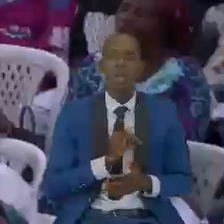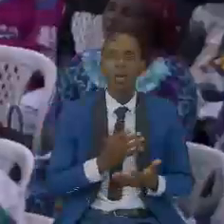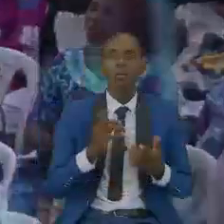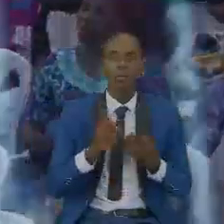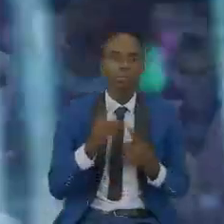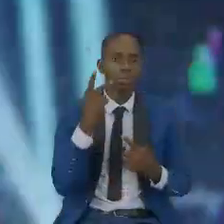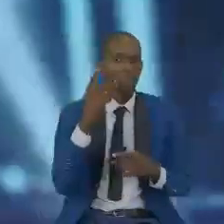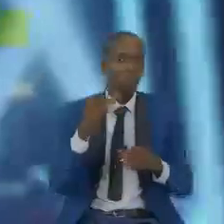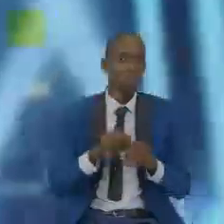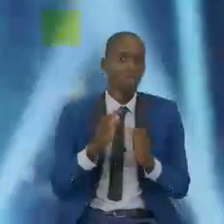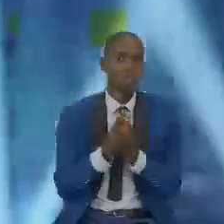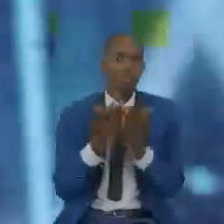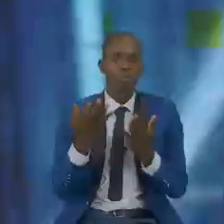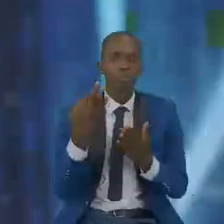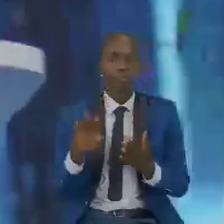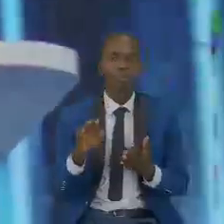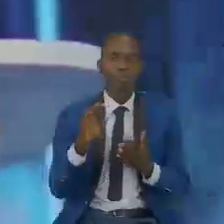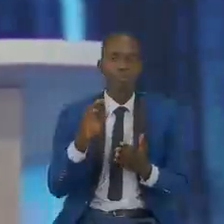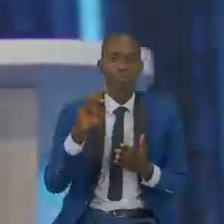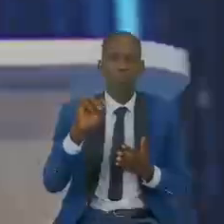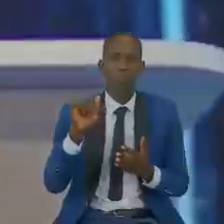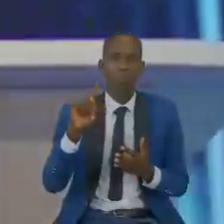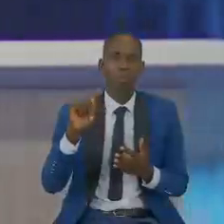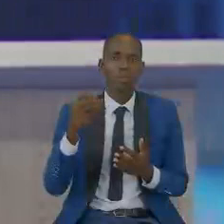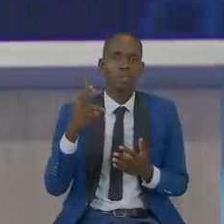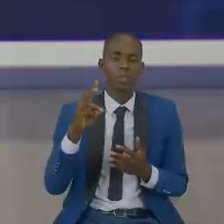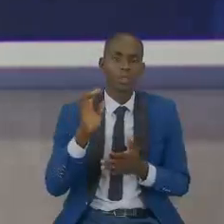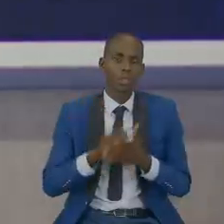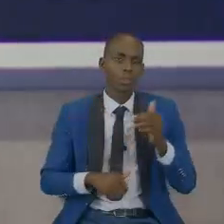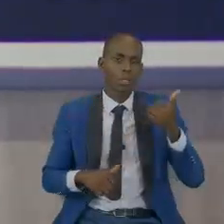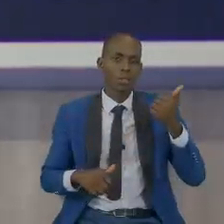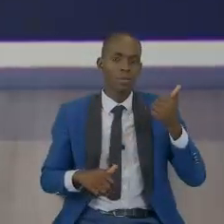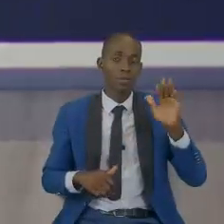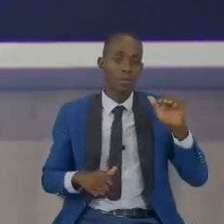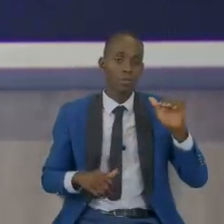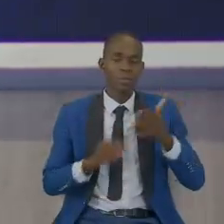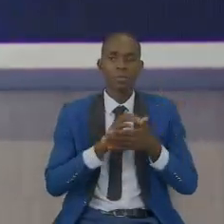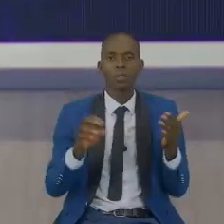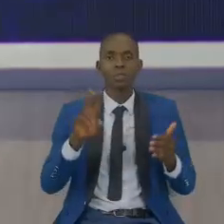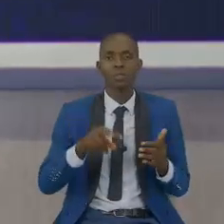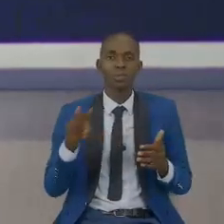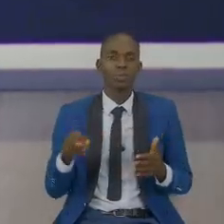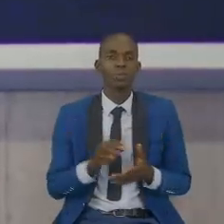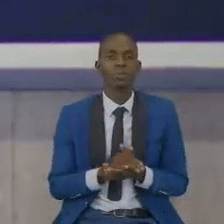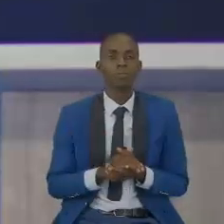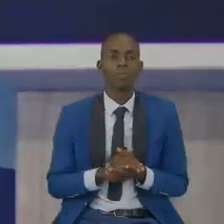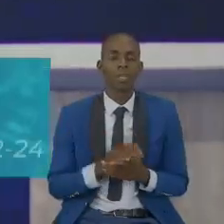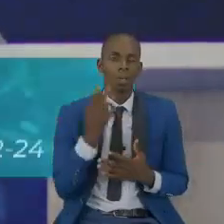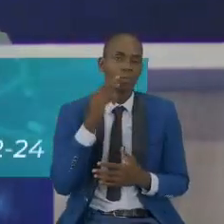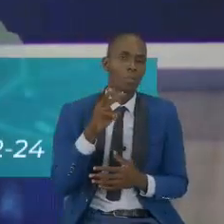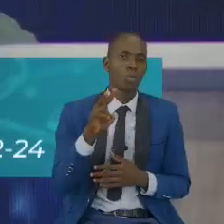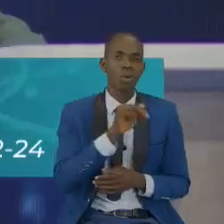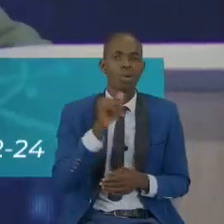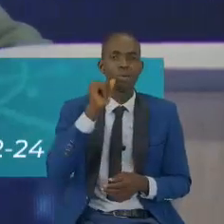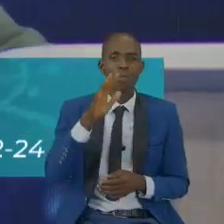chapter 15, chapter 15 of Matthew, and we're looking at verse 22. And behold, a woman